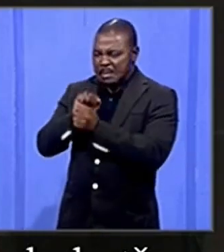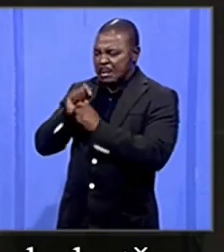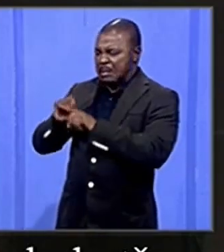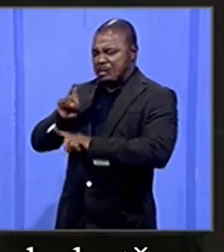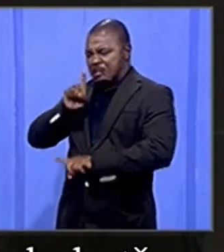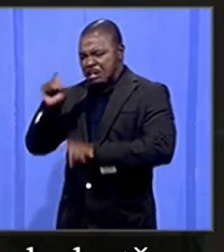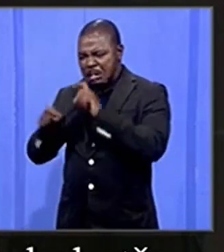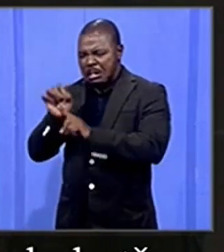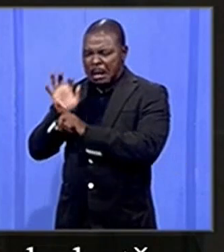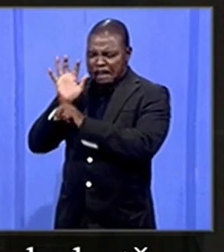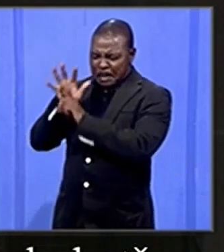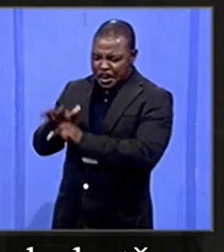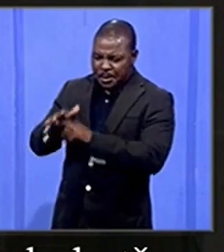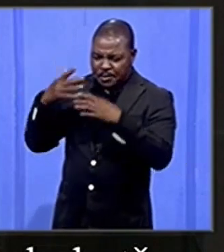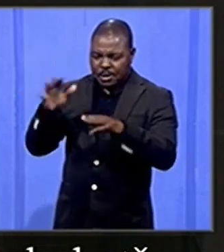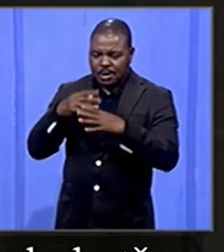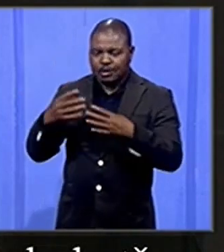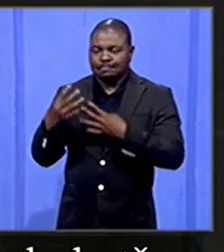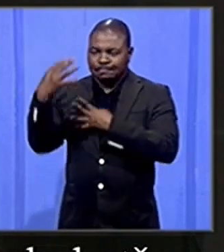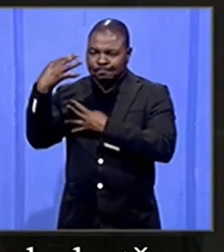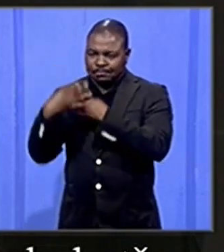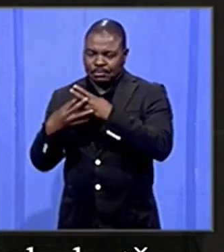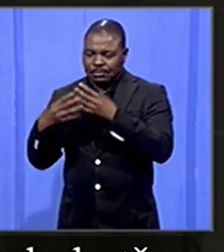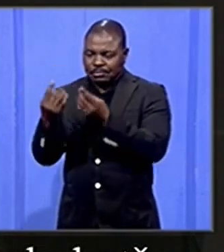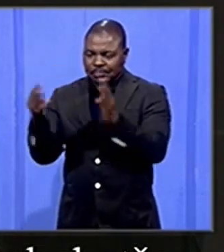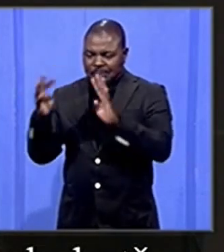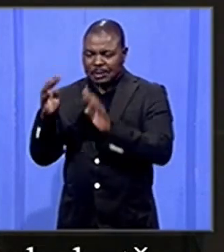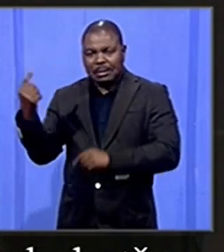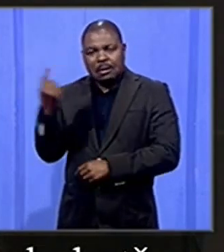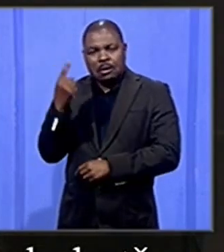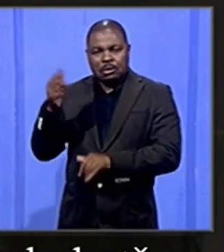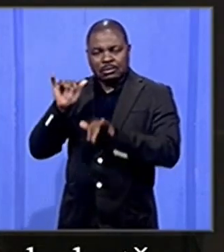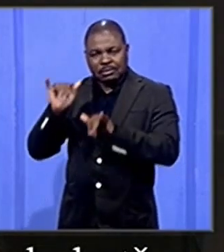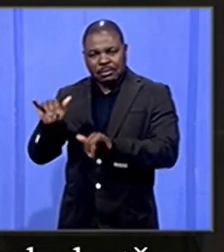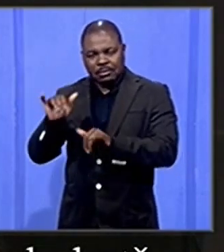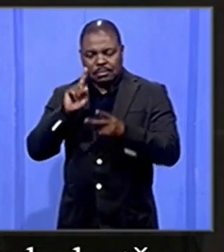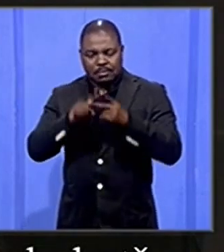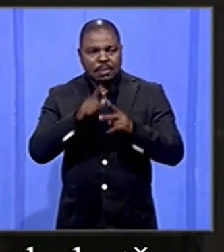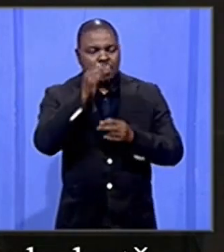and thrown into solitary confinement, and then tried.